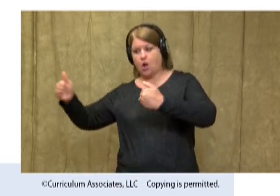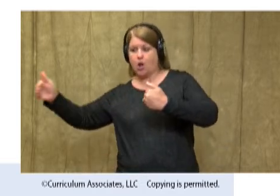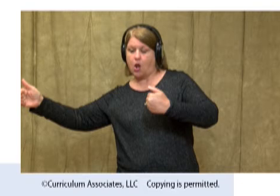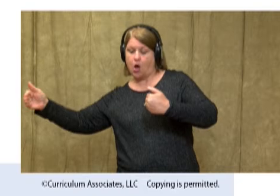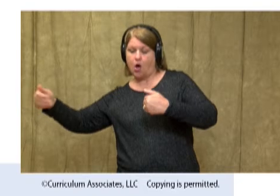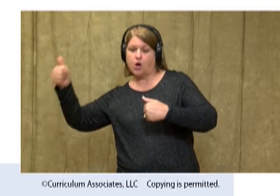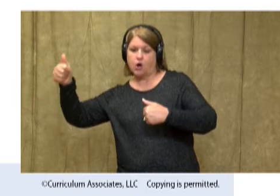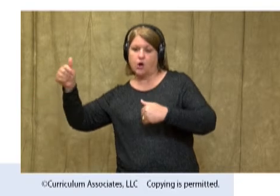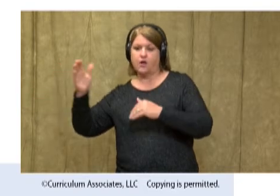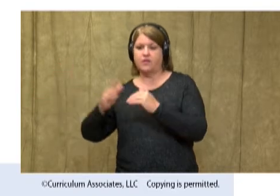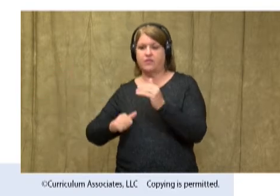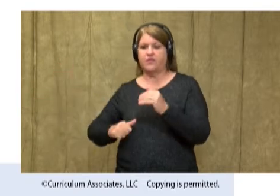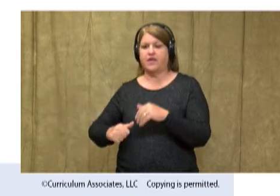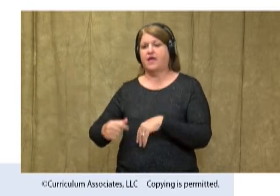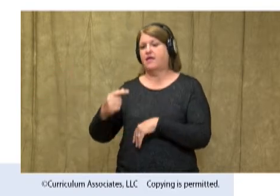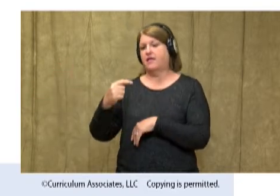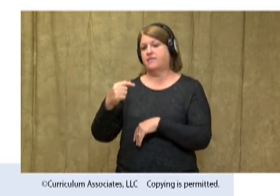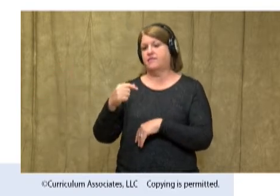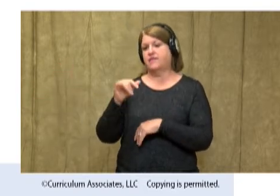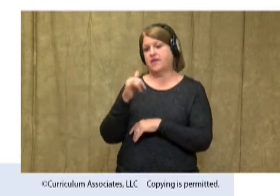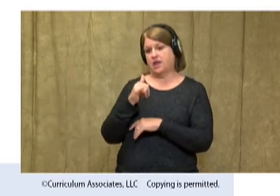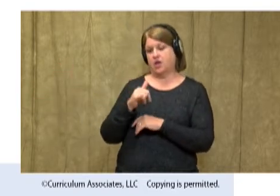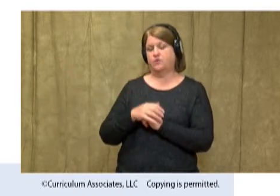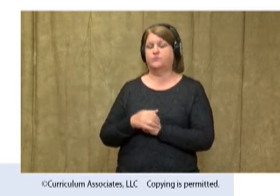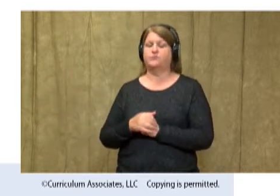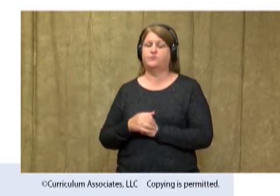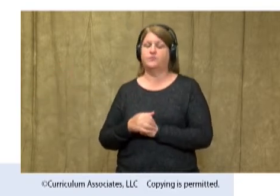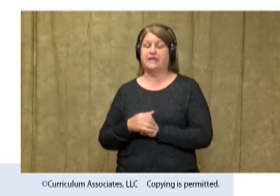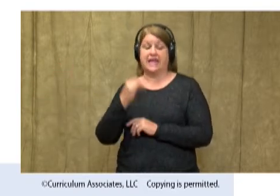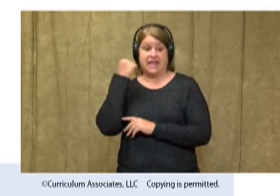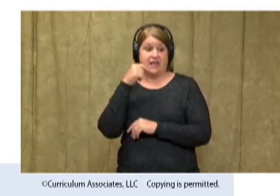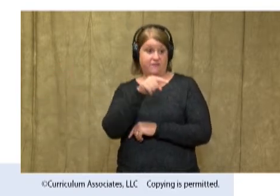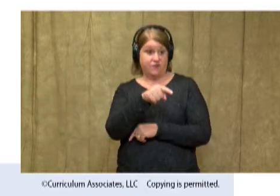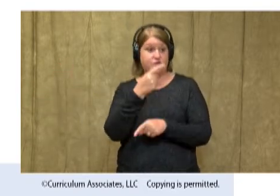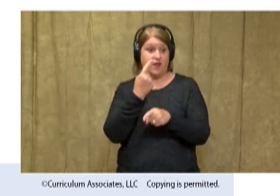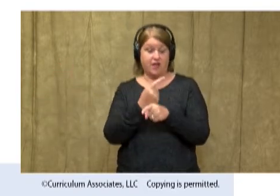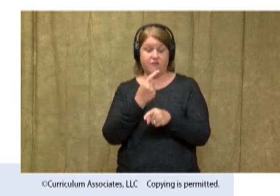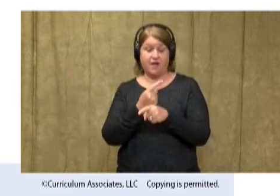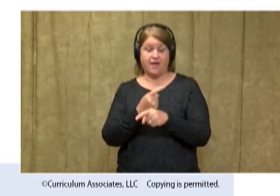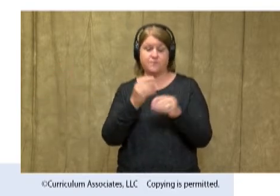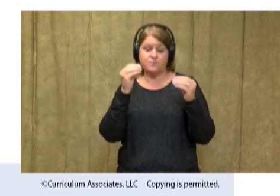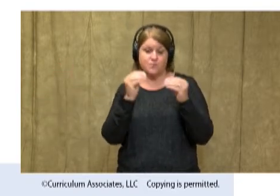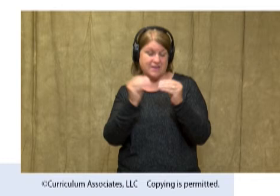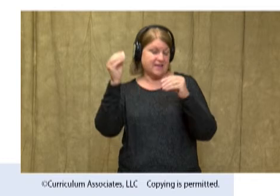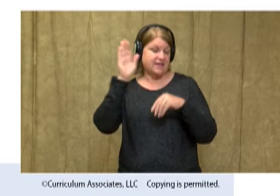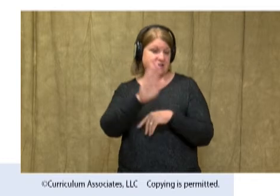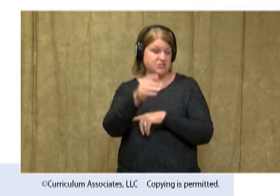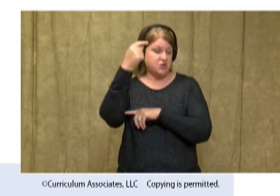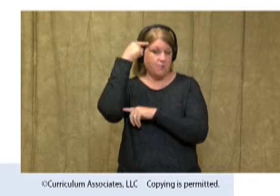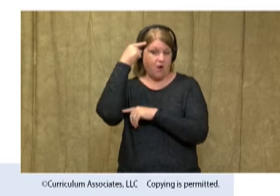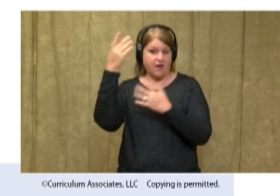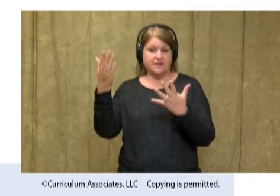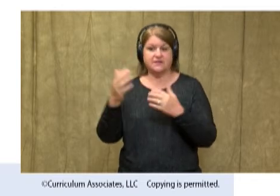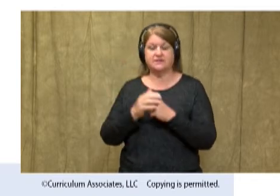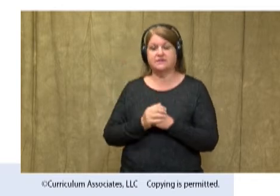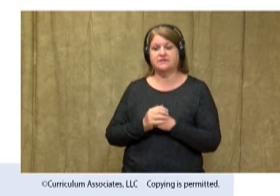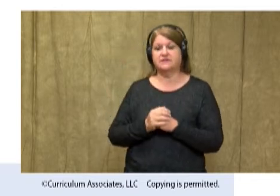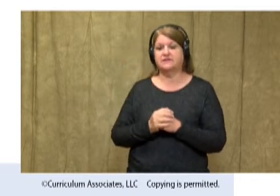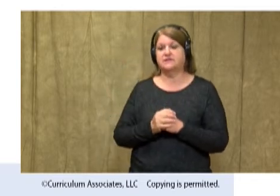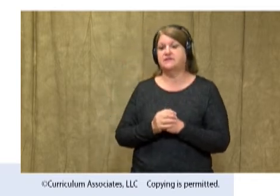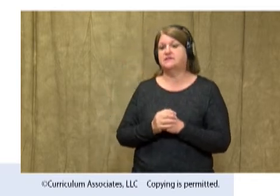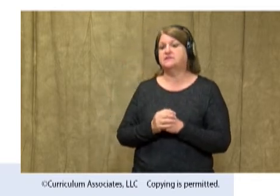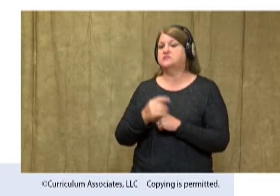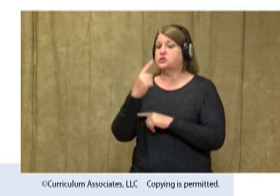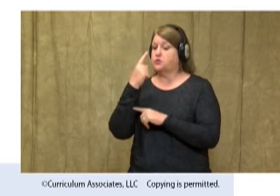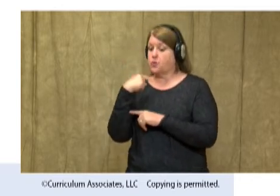longer, kiss your brain. So the red triangle is longer